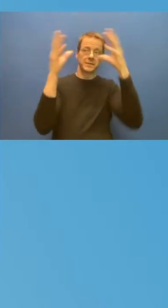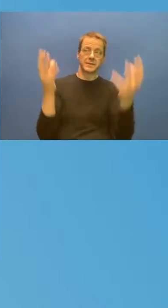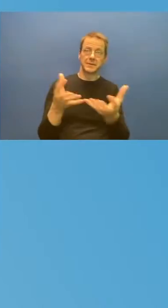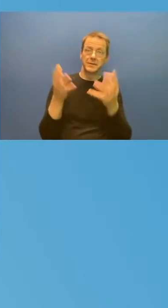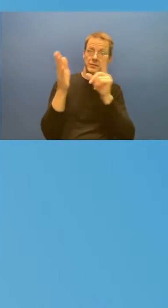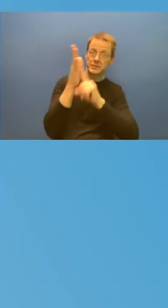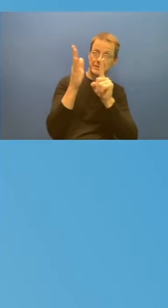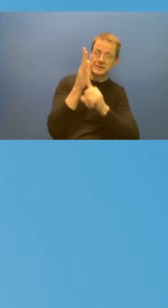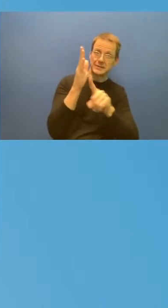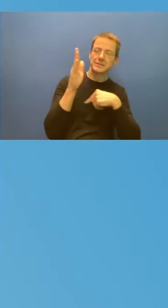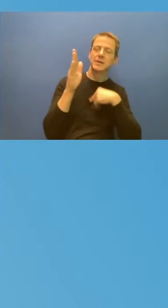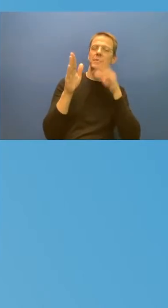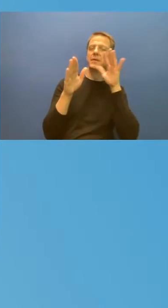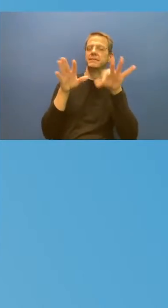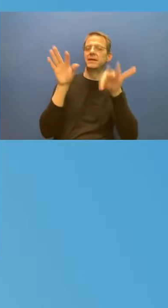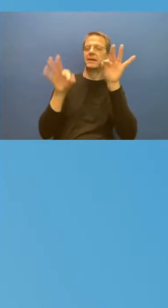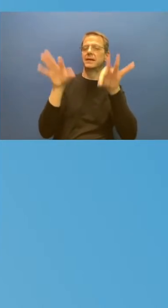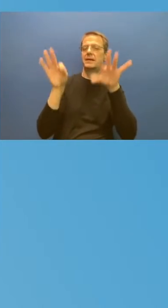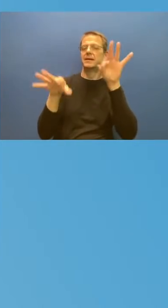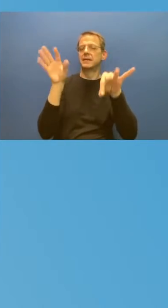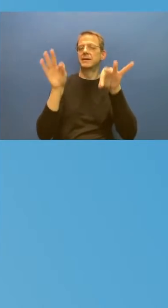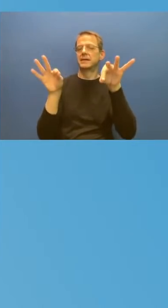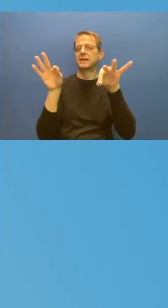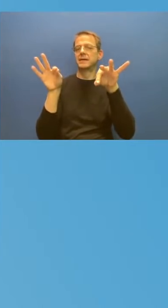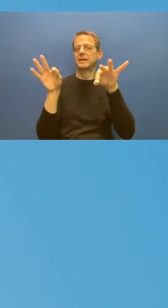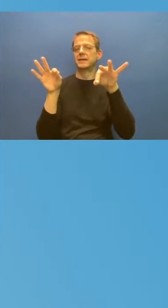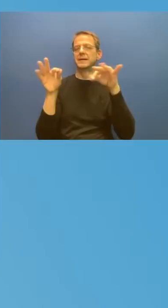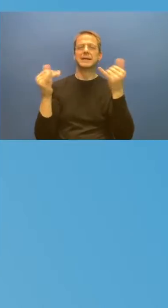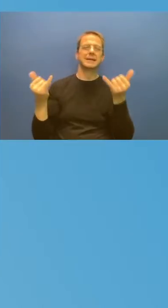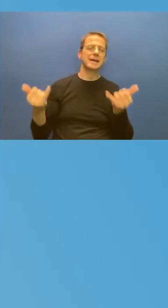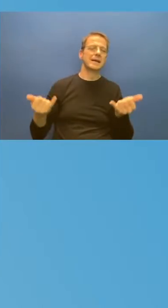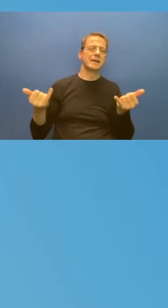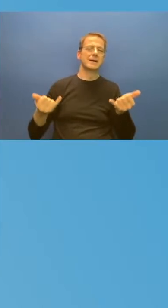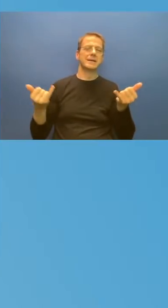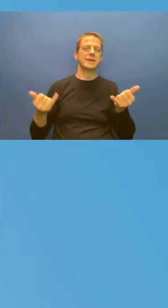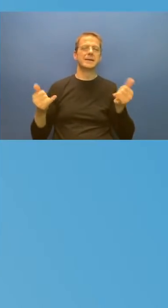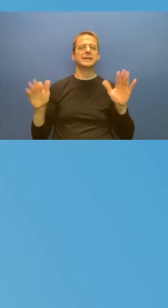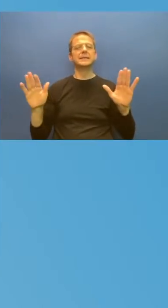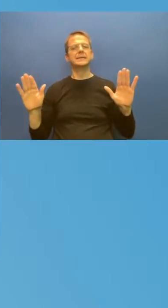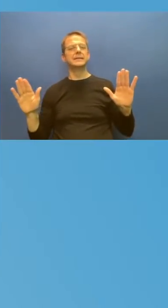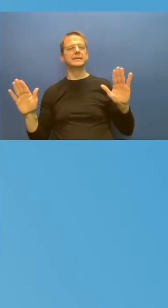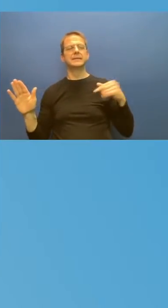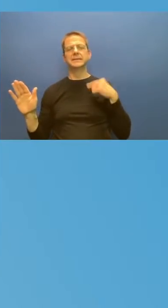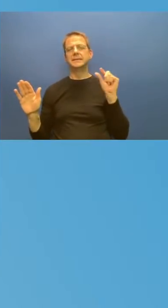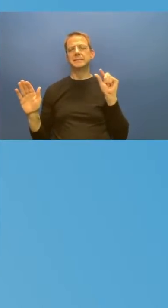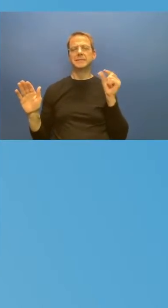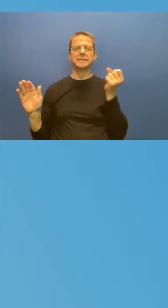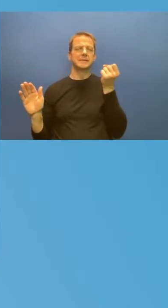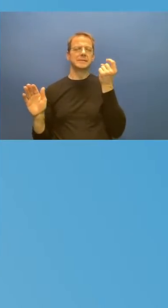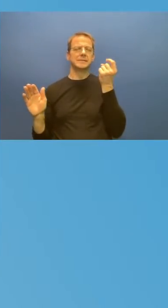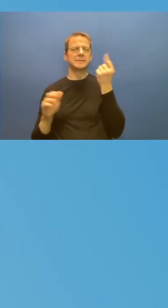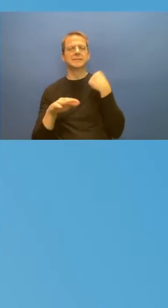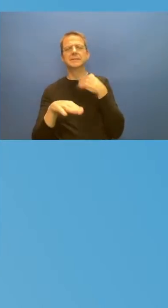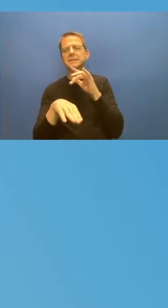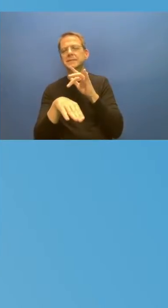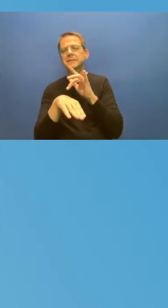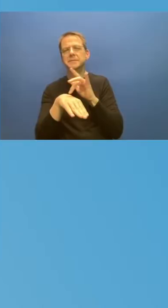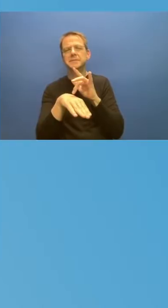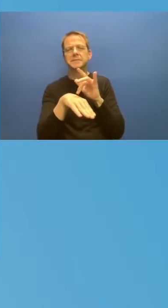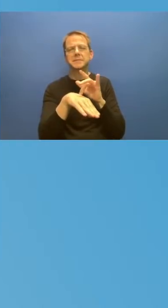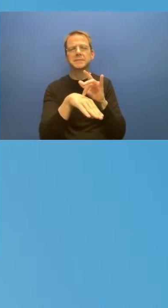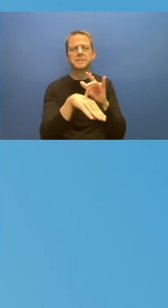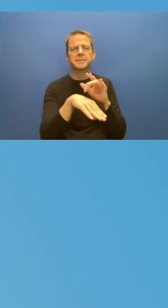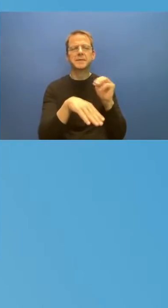from the mutational profiles and the sequencing data. But we have to be able to look at the actual epidemiology data and certainly the biological data to